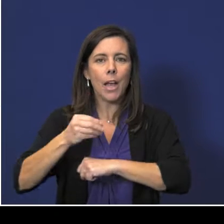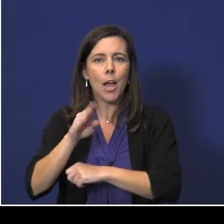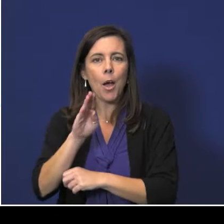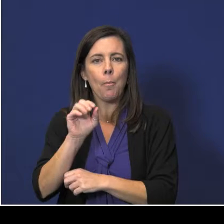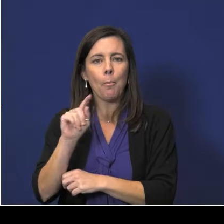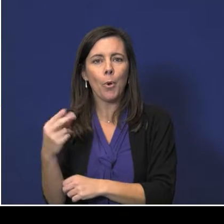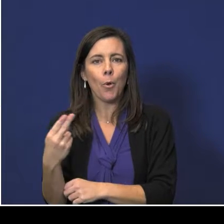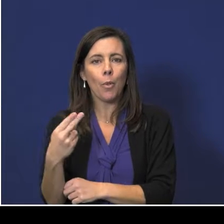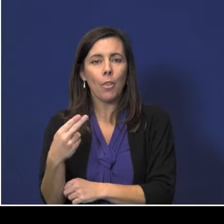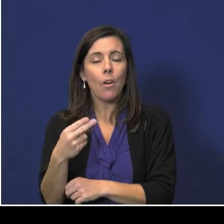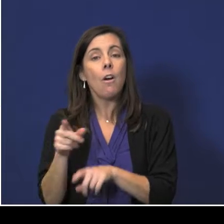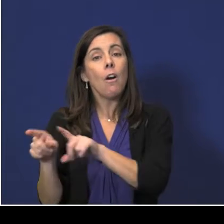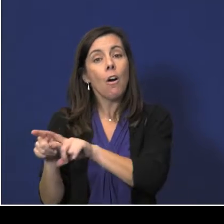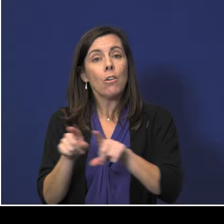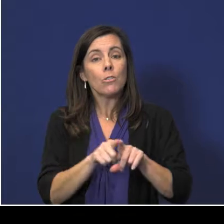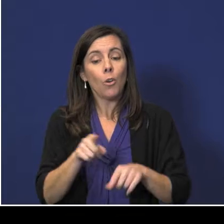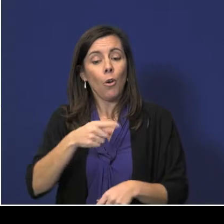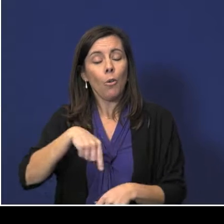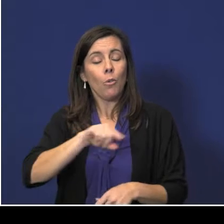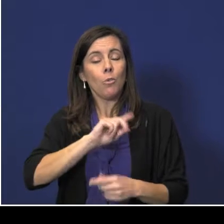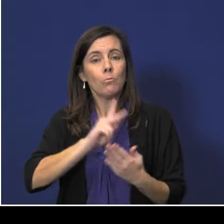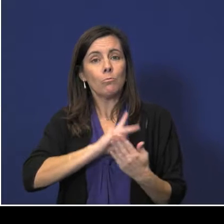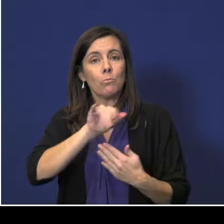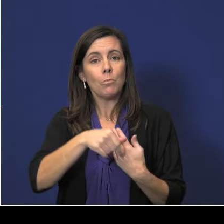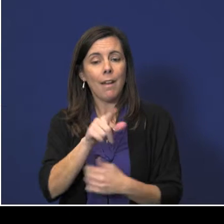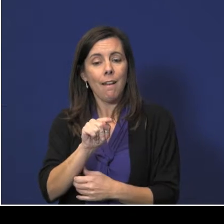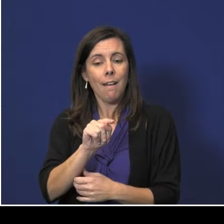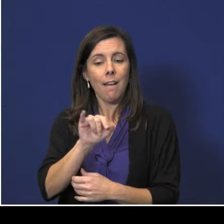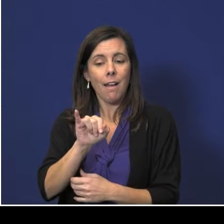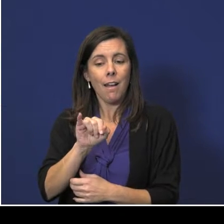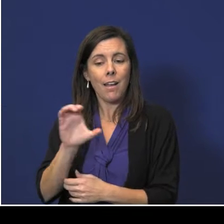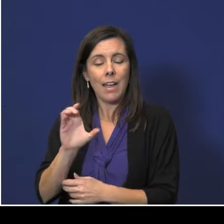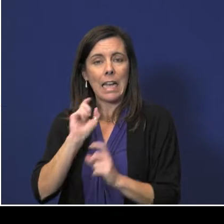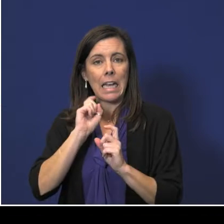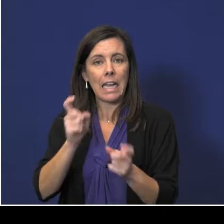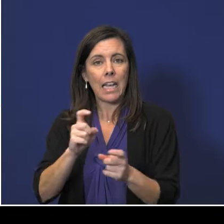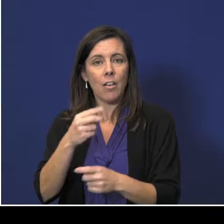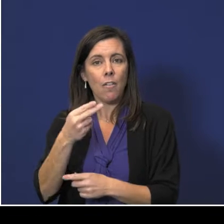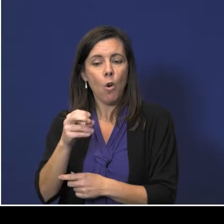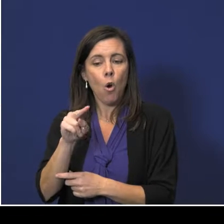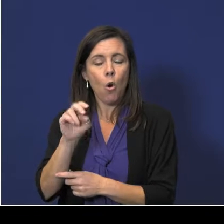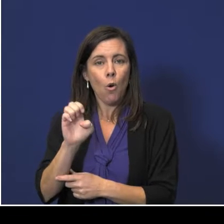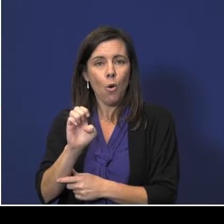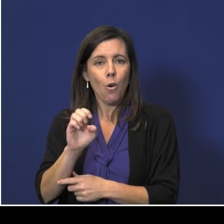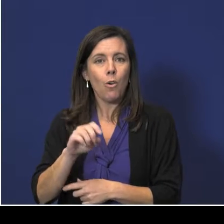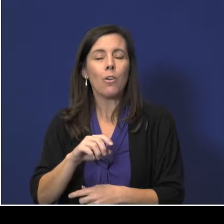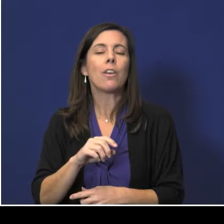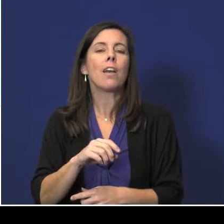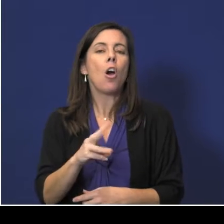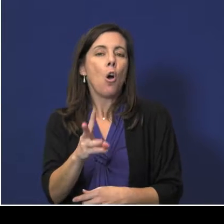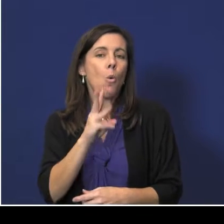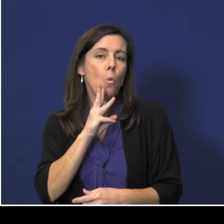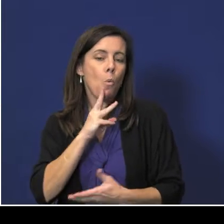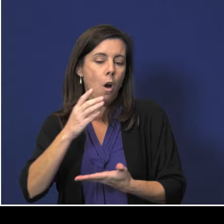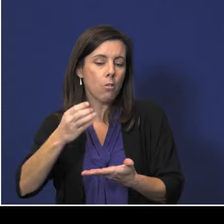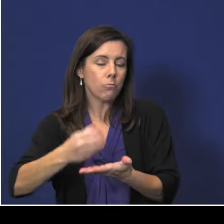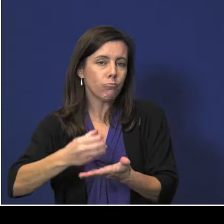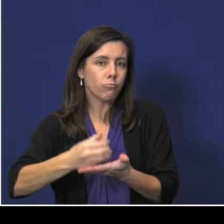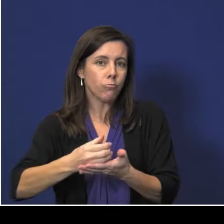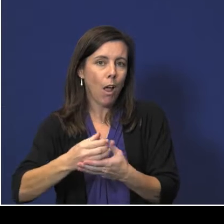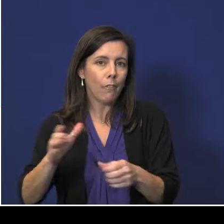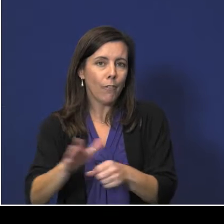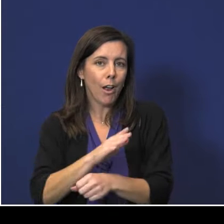beautification projects, TIC gifted Horn a water bottle filling station and surprised the school